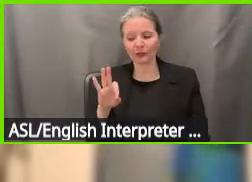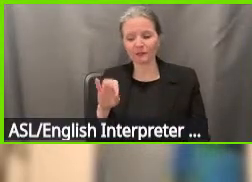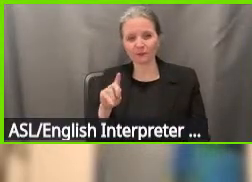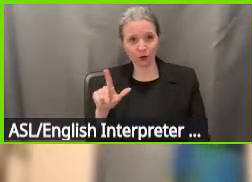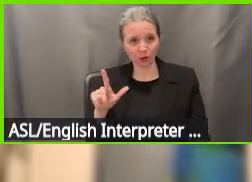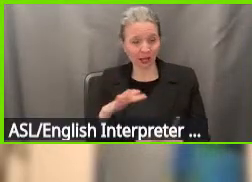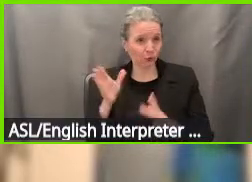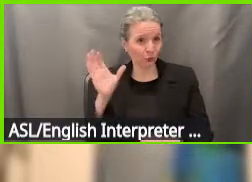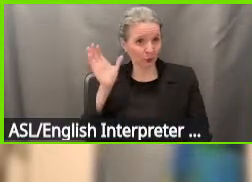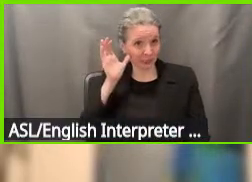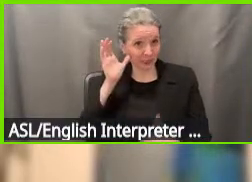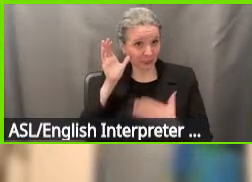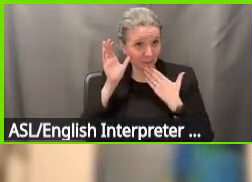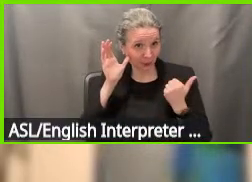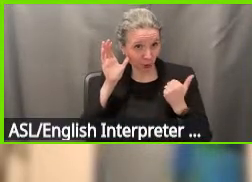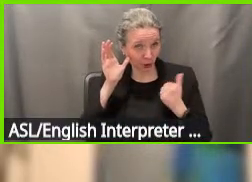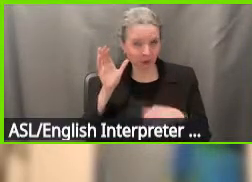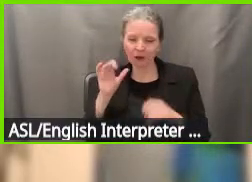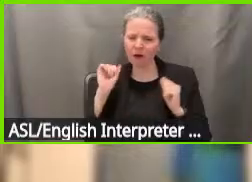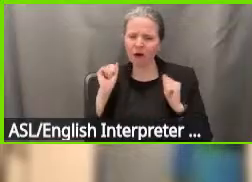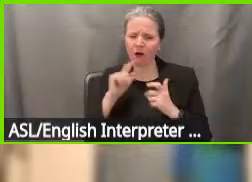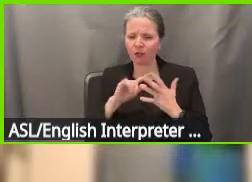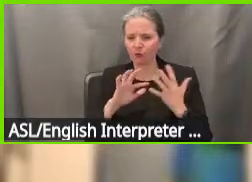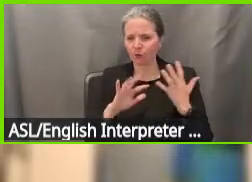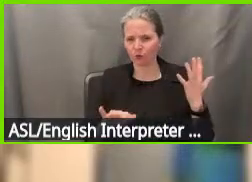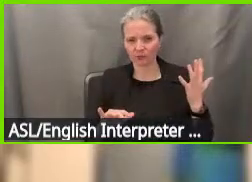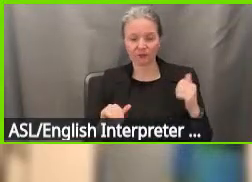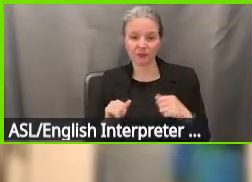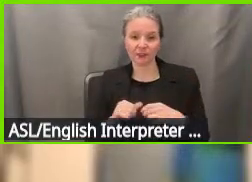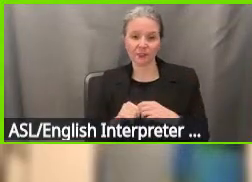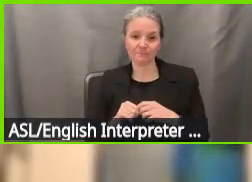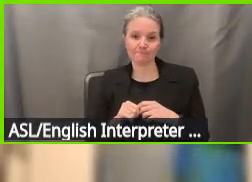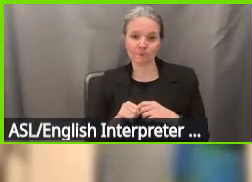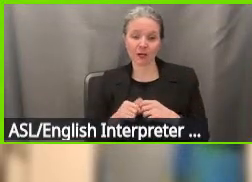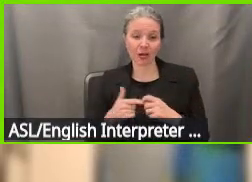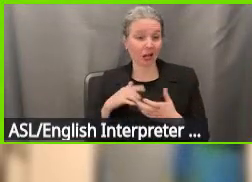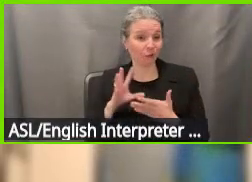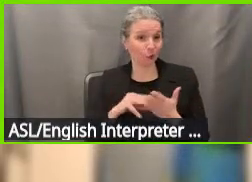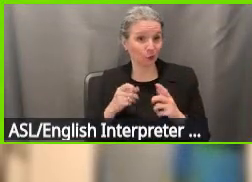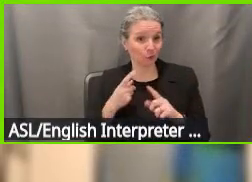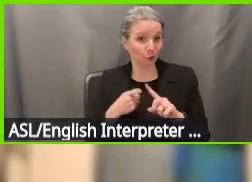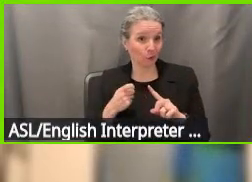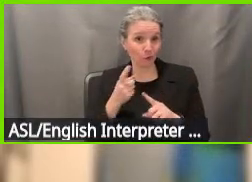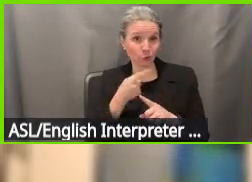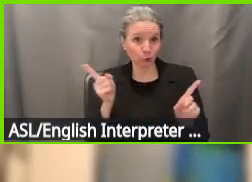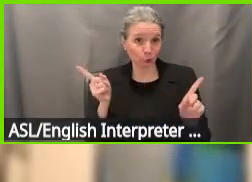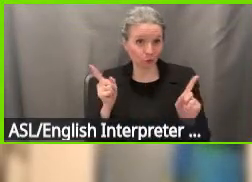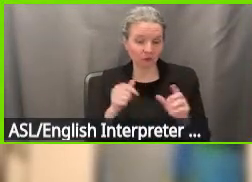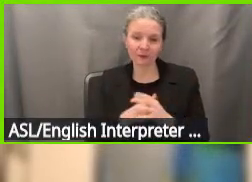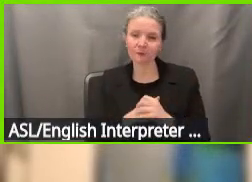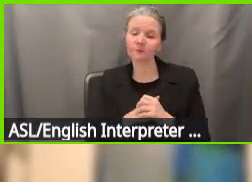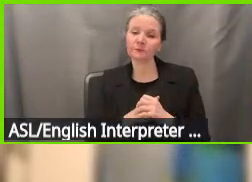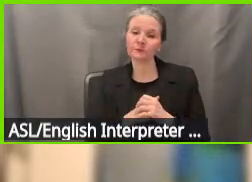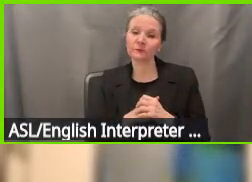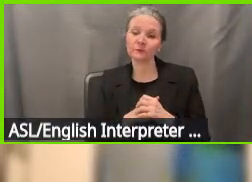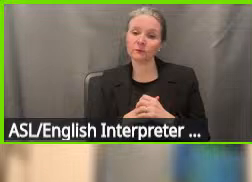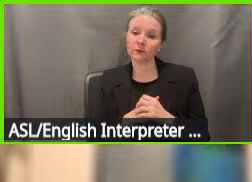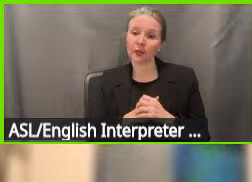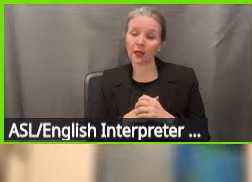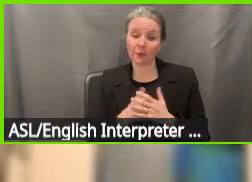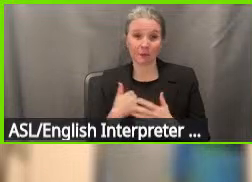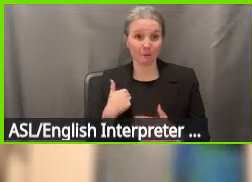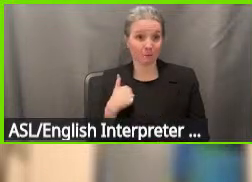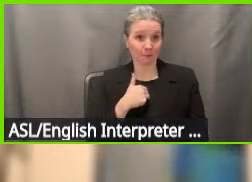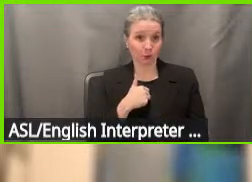to listen better, all of those things I've learned from you guys. And the